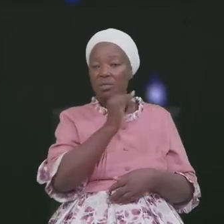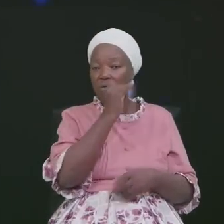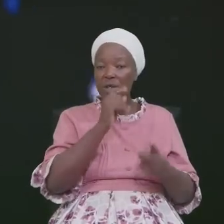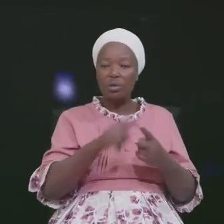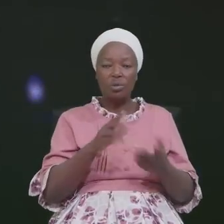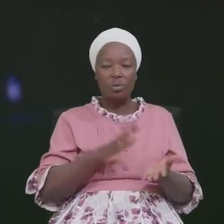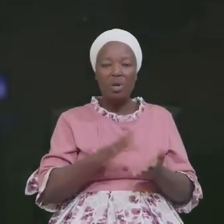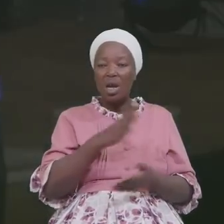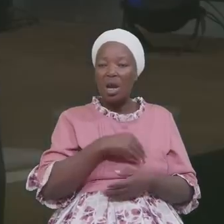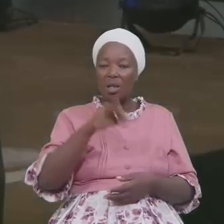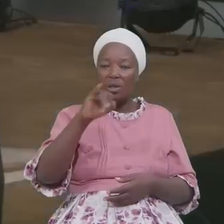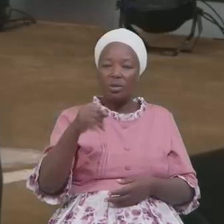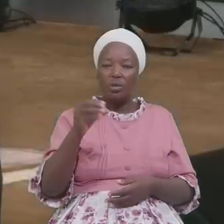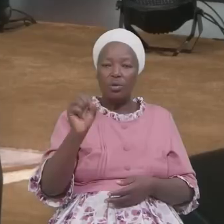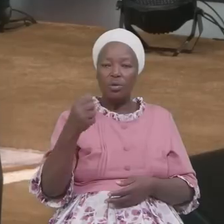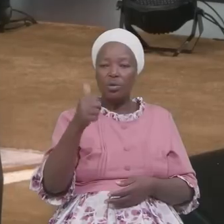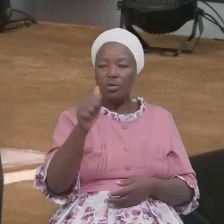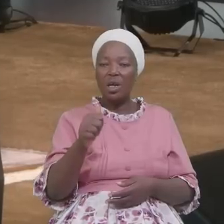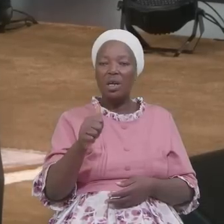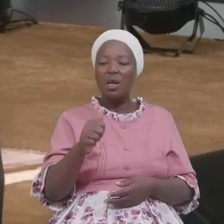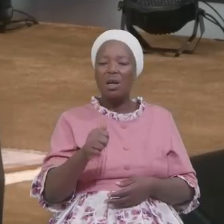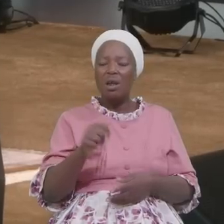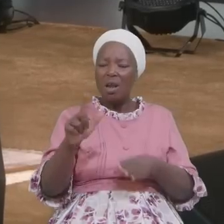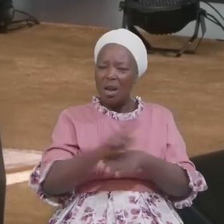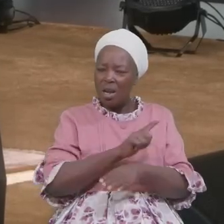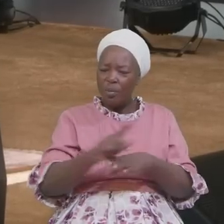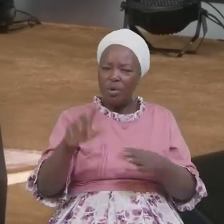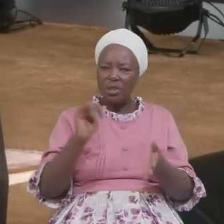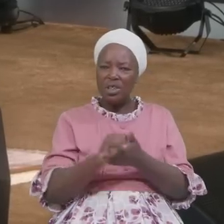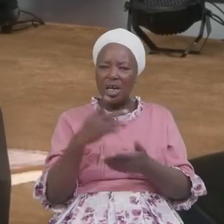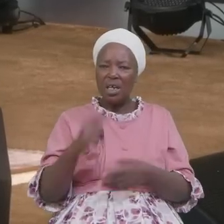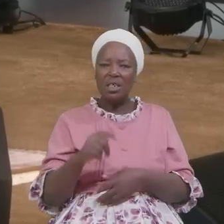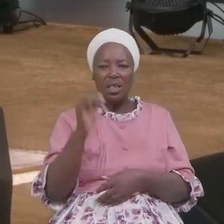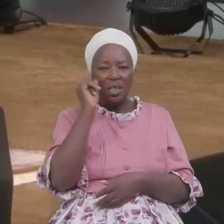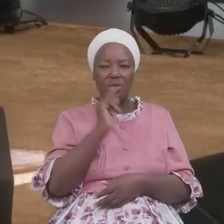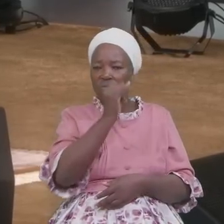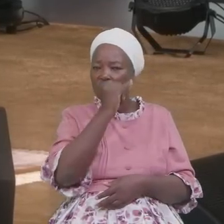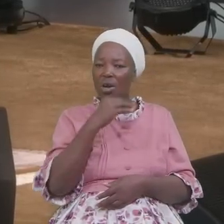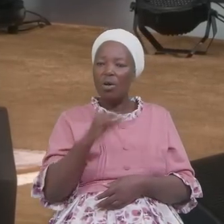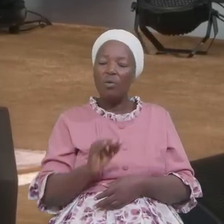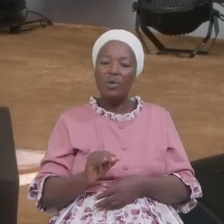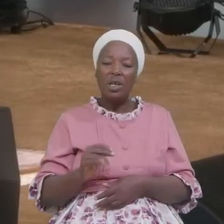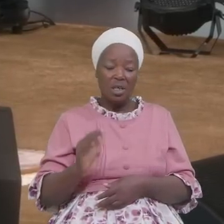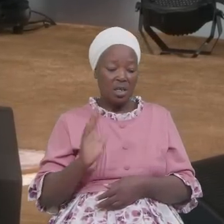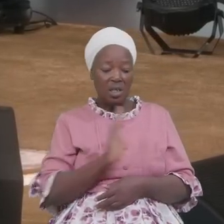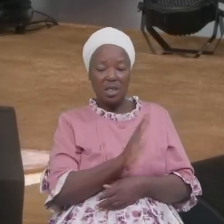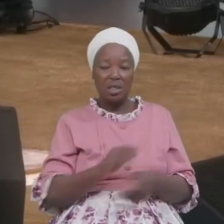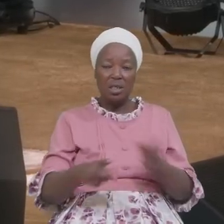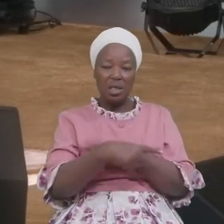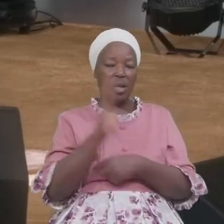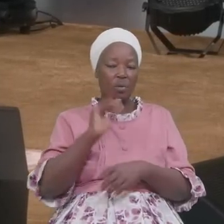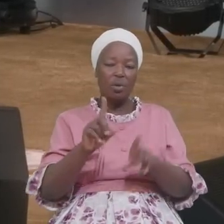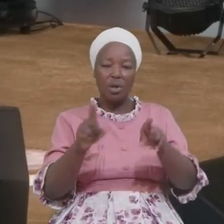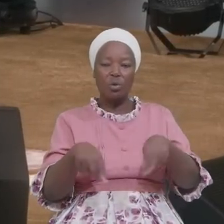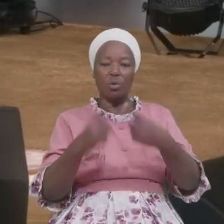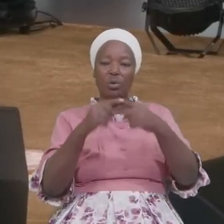And Joshua labored that the Israel of his day will come to glory